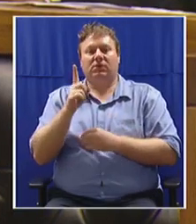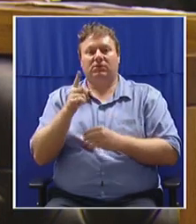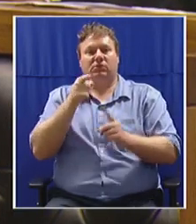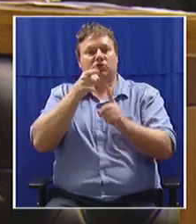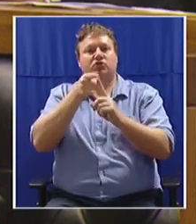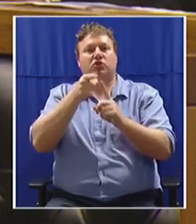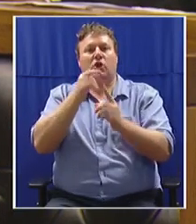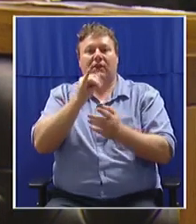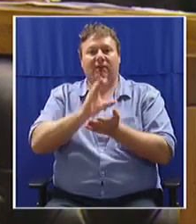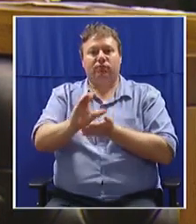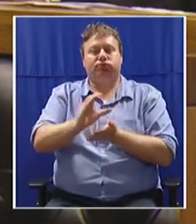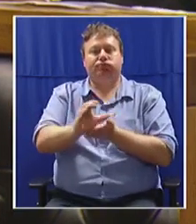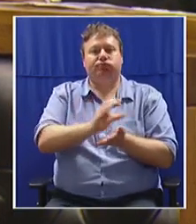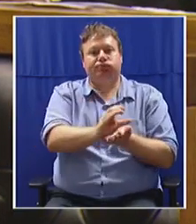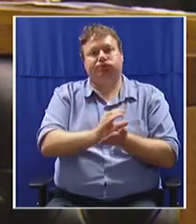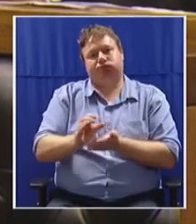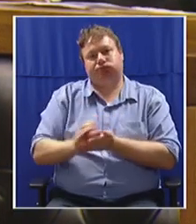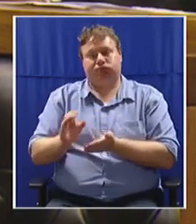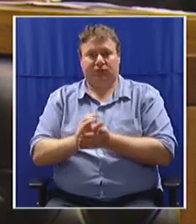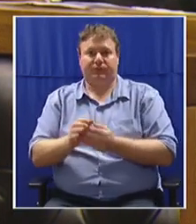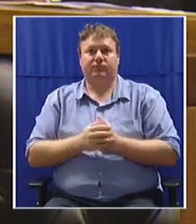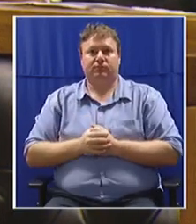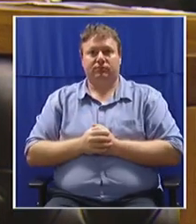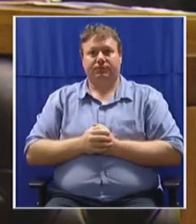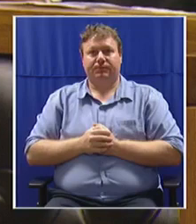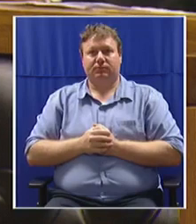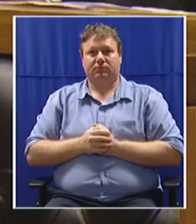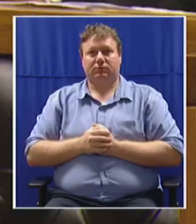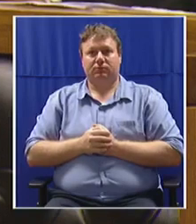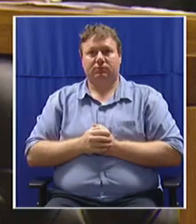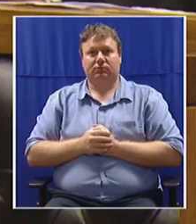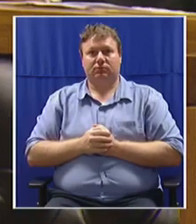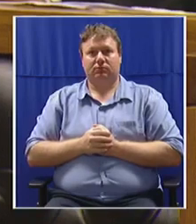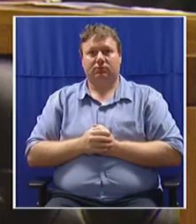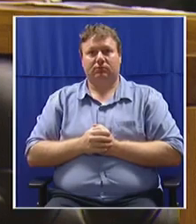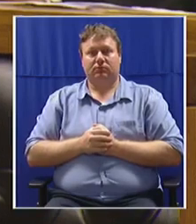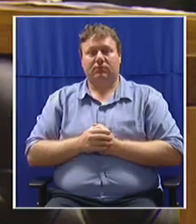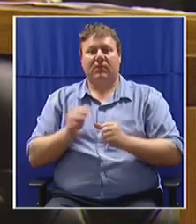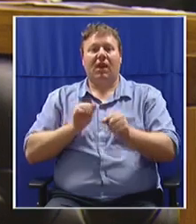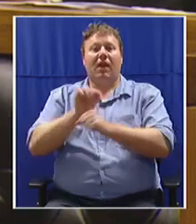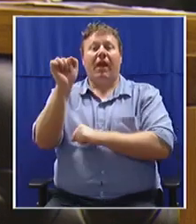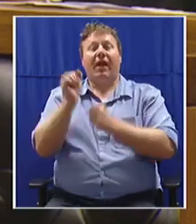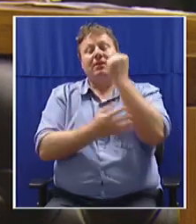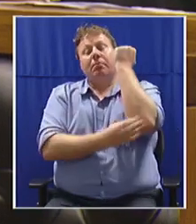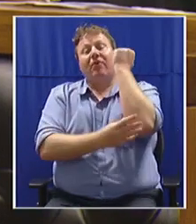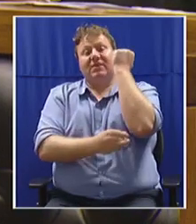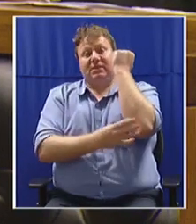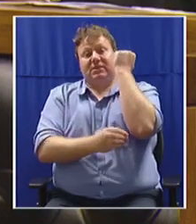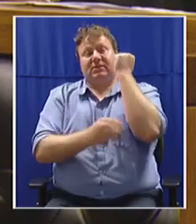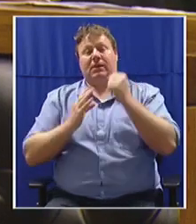projects. As we move forward, the Anti-Poverty Interministerial Committee